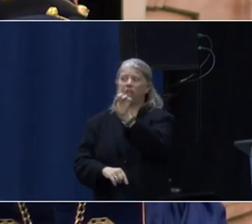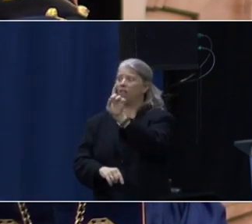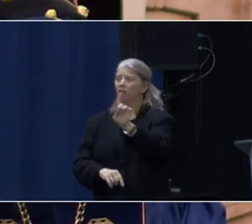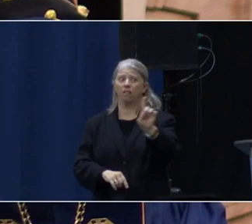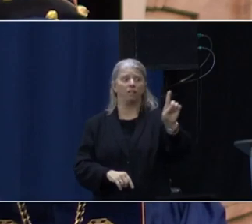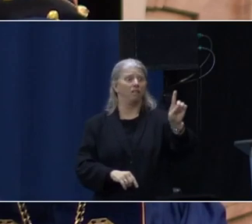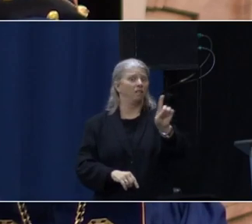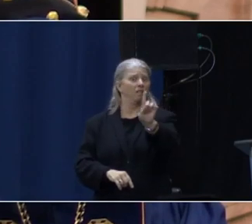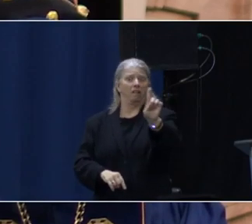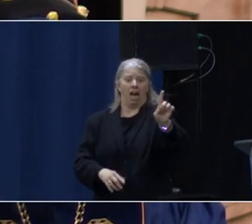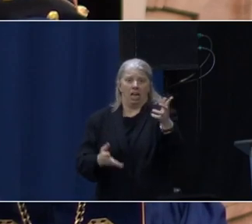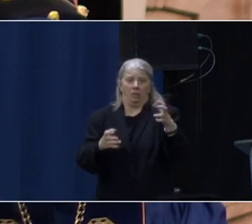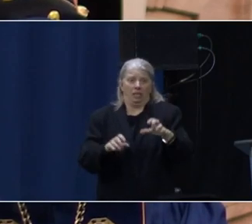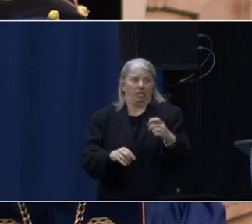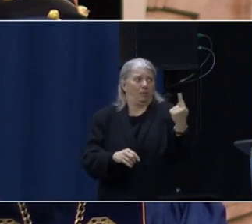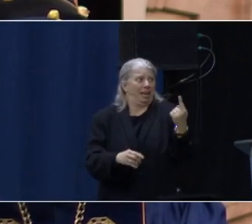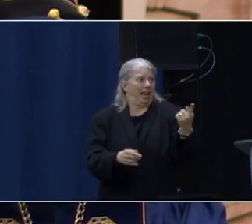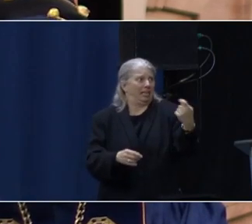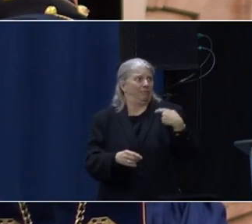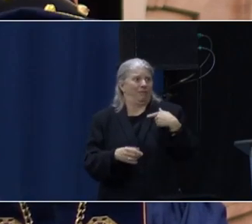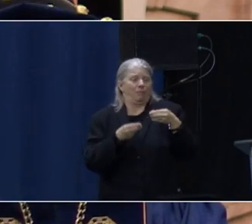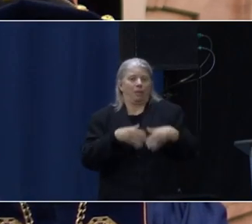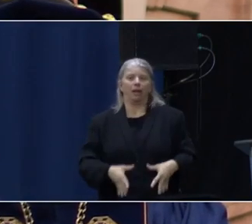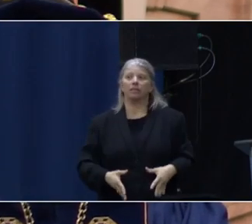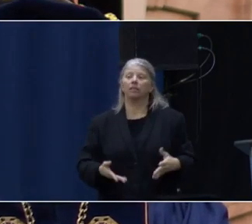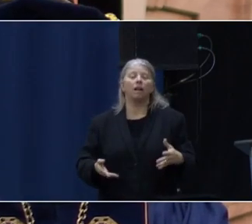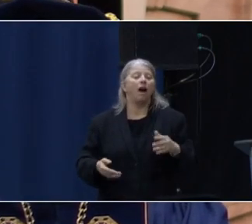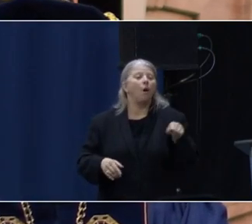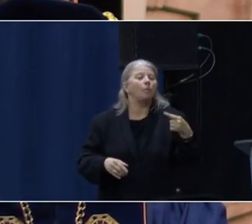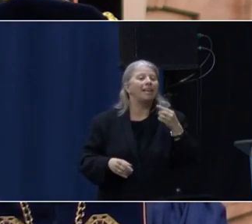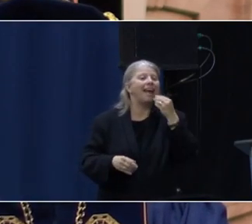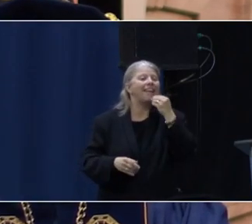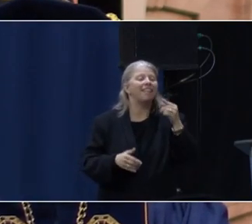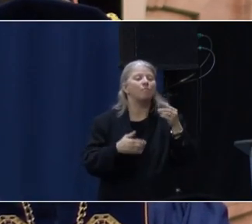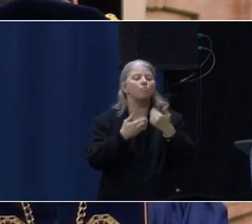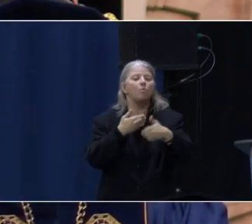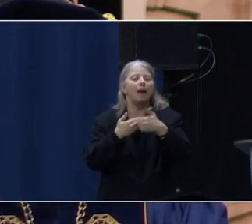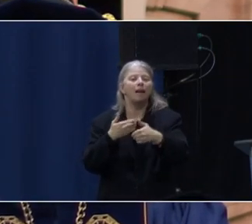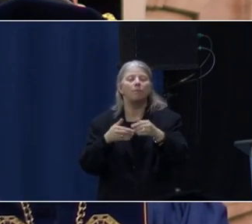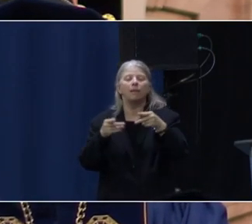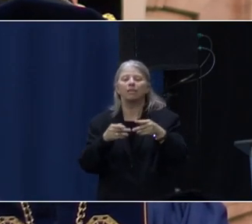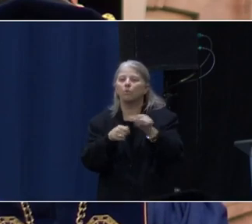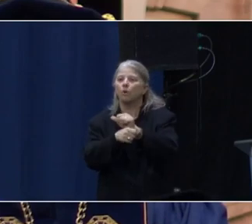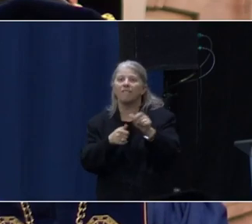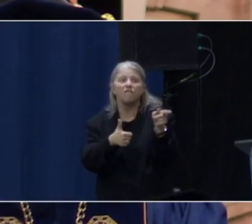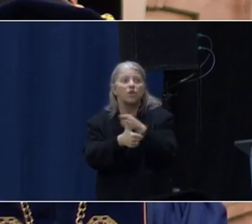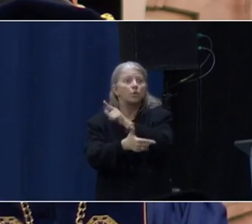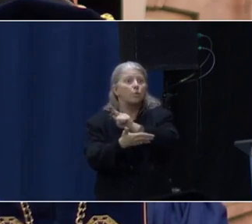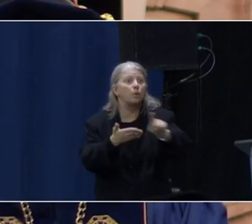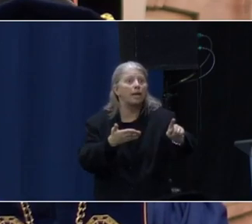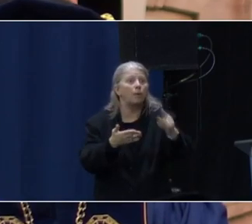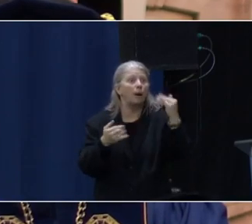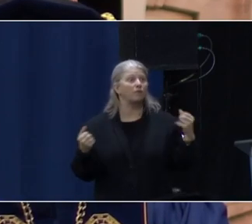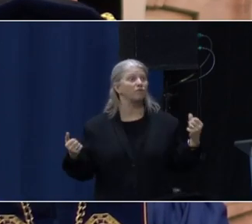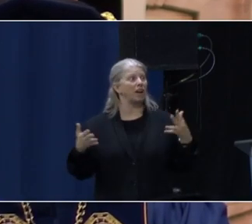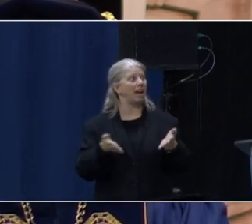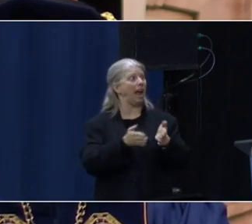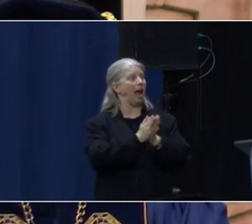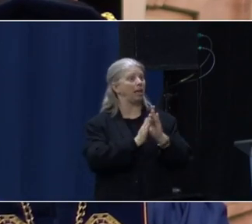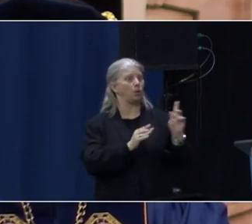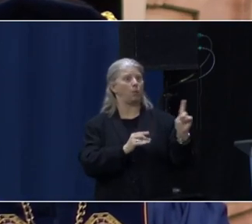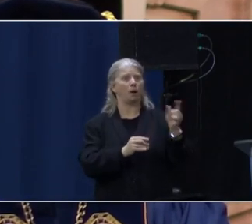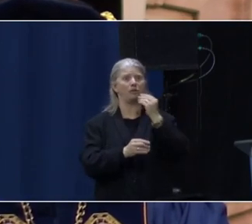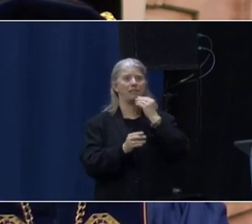so that no one would ask me if I was lost. I didn't eat anything but bread from the place that I worked for the first whole week because I was too afraid to ask anyone